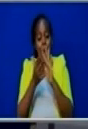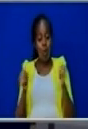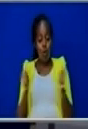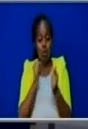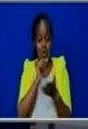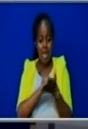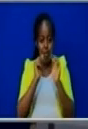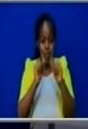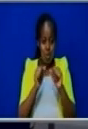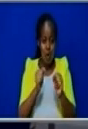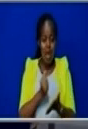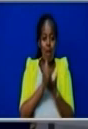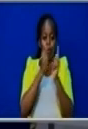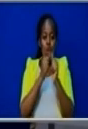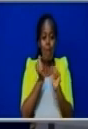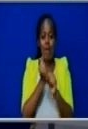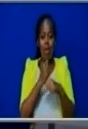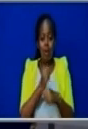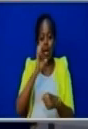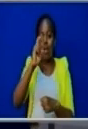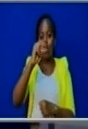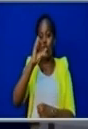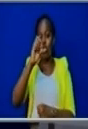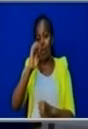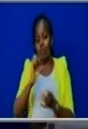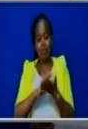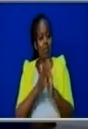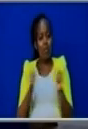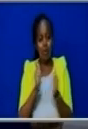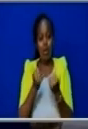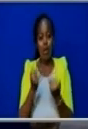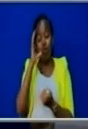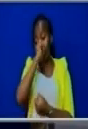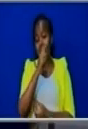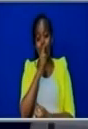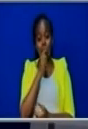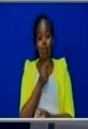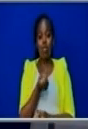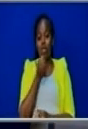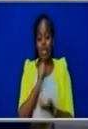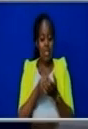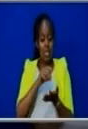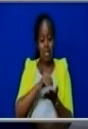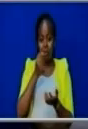that it can be able to also cool the engine in time. Again, You will miss lunch. Which get there?